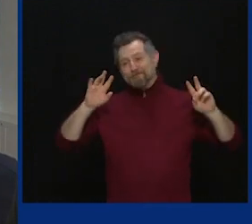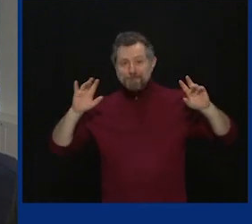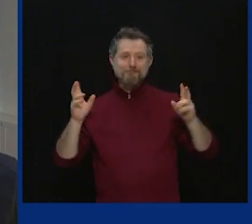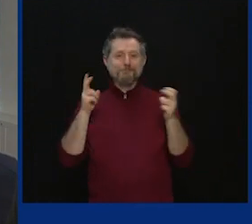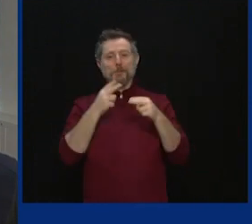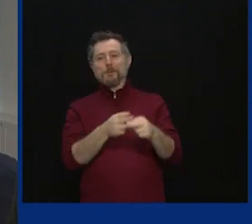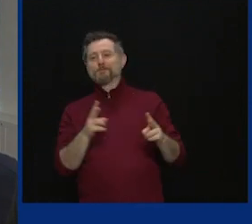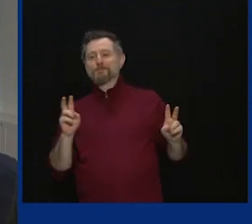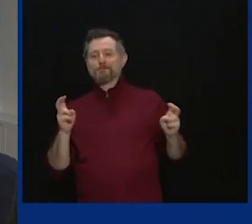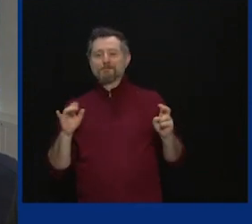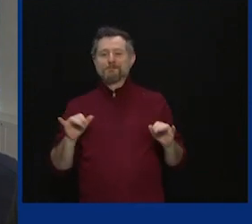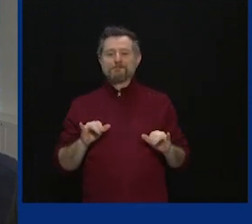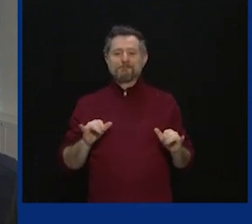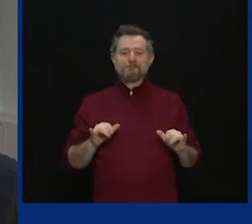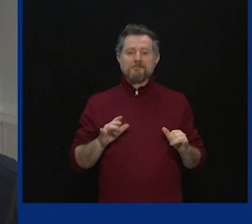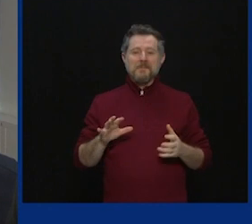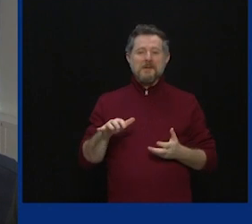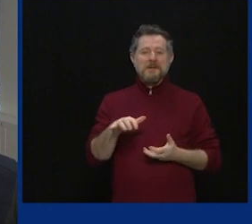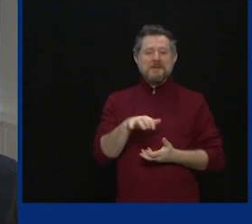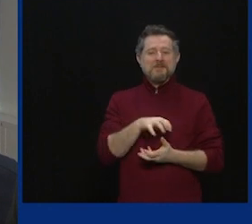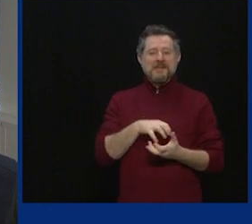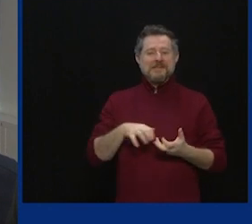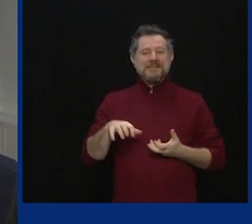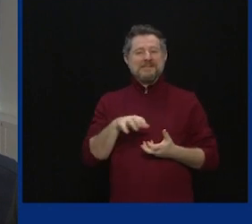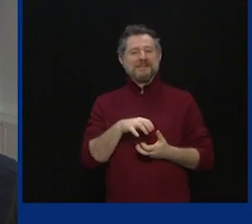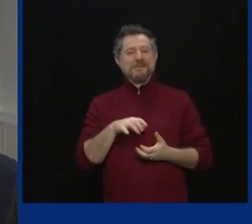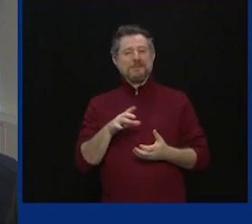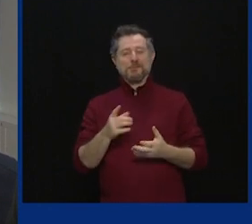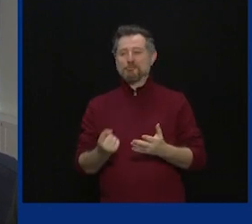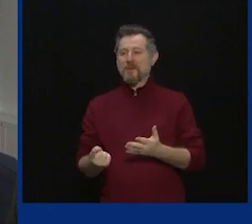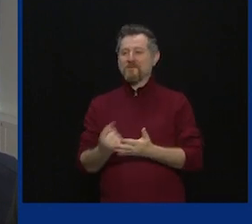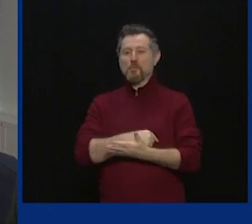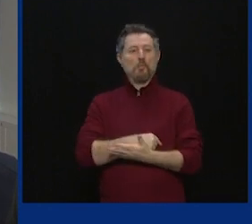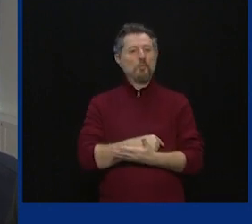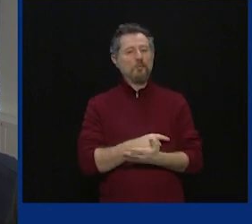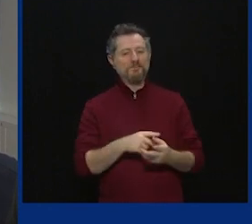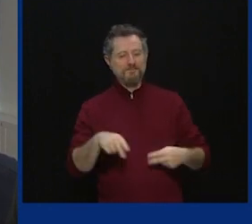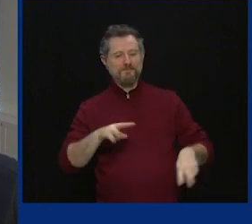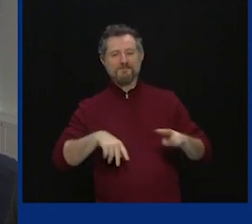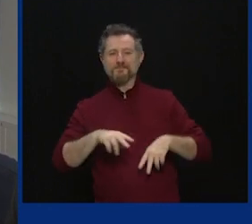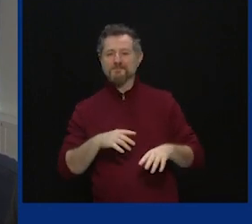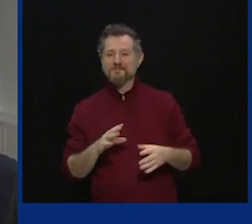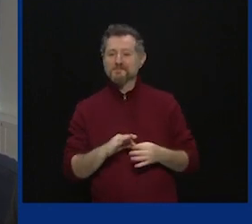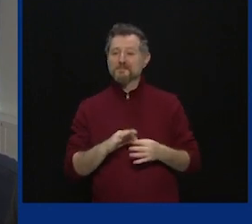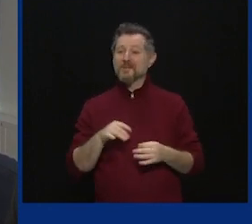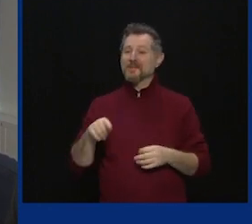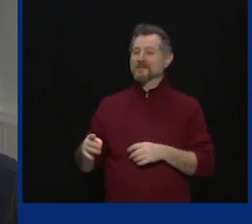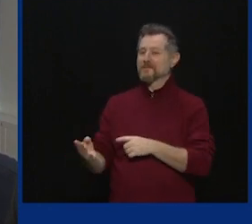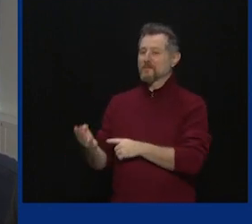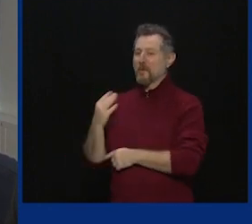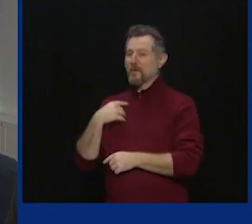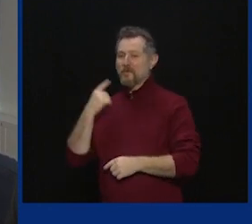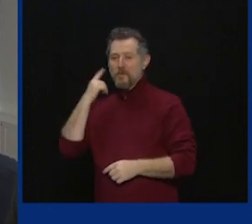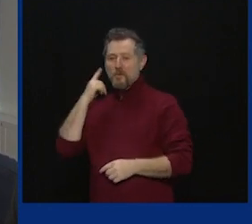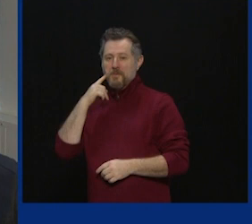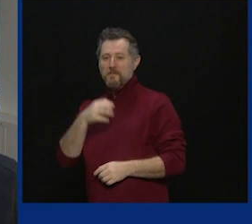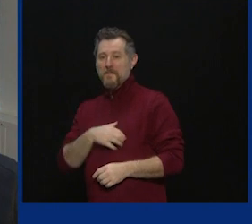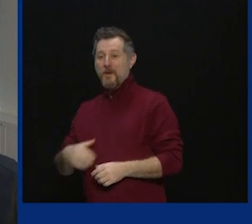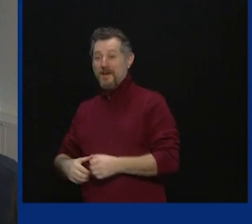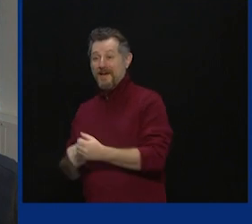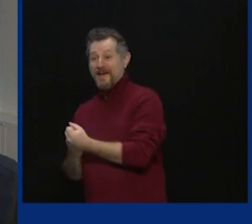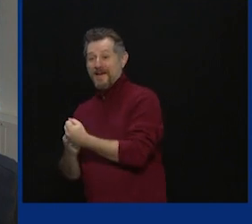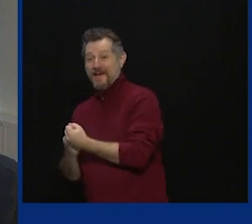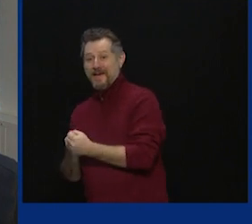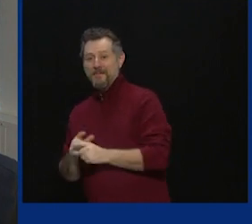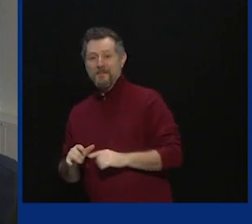Mayor-elect Eric Adams this morning endorsed it heartily, but the Nassau County Executive Bruce Blakeman just held a press conference to say